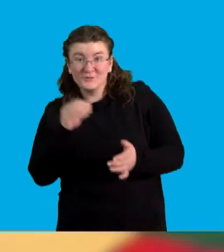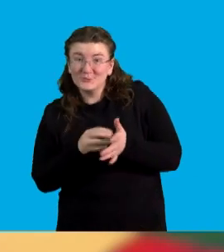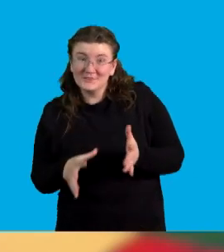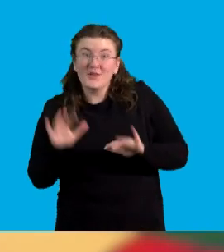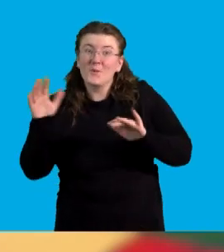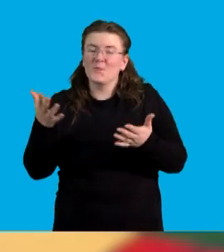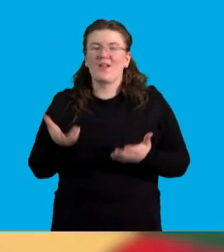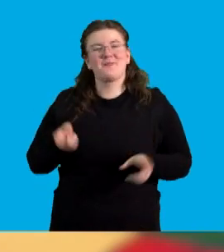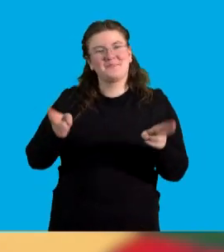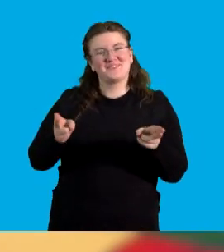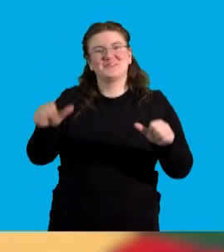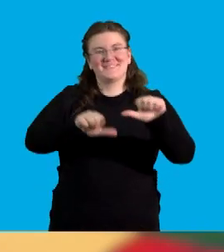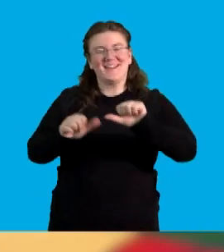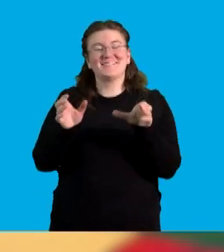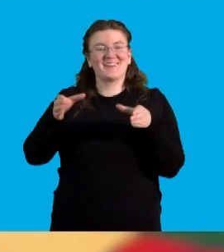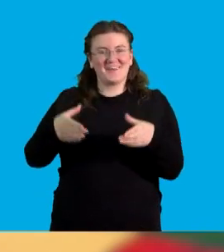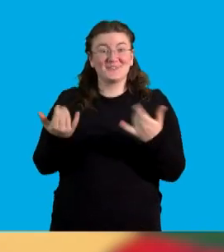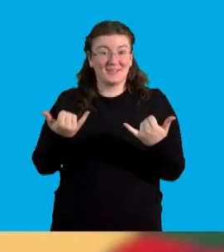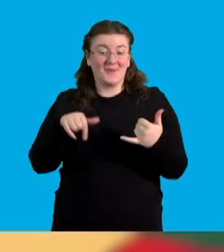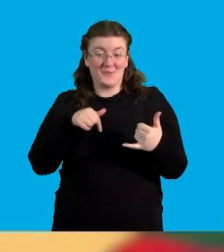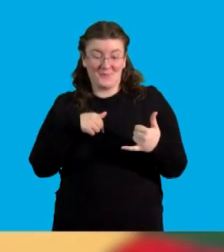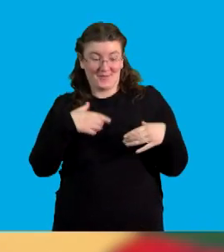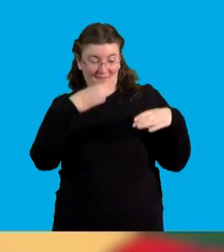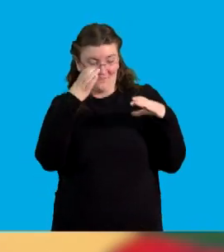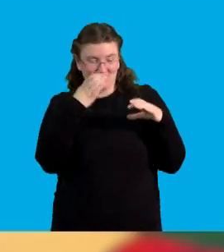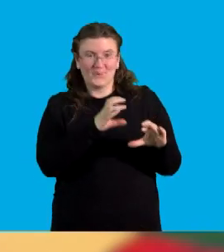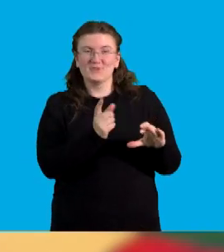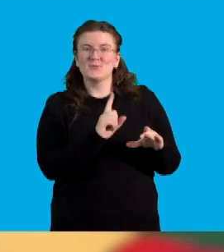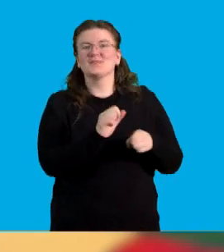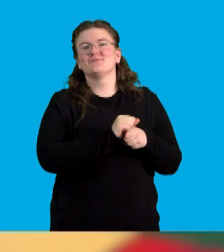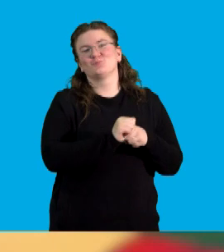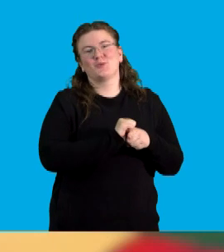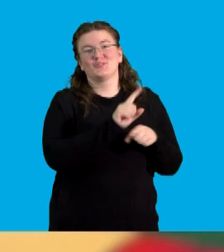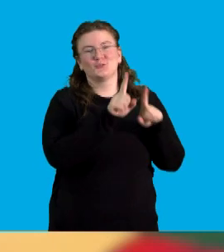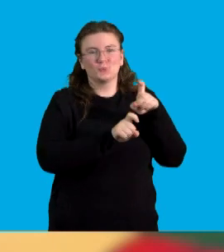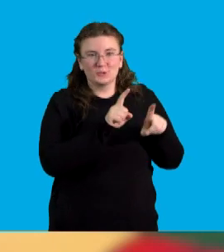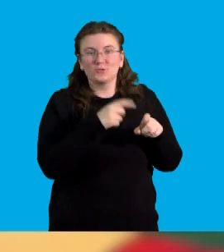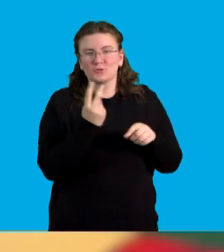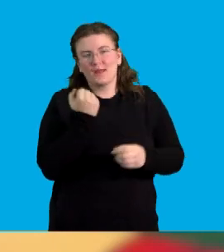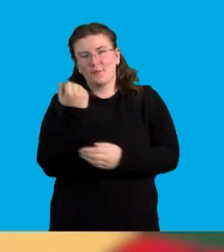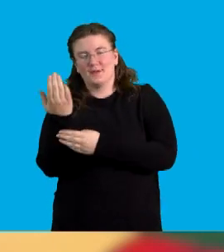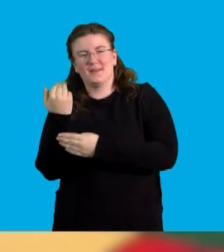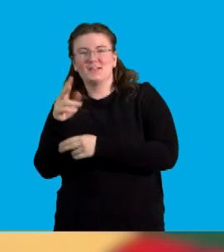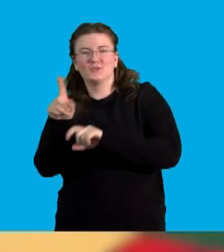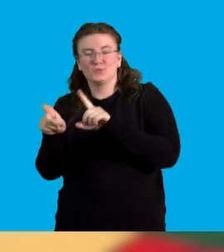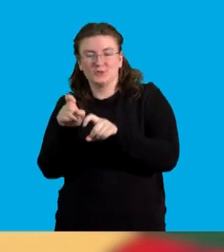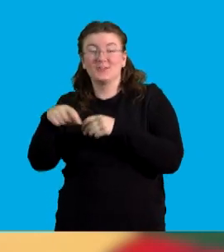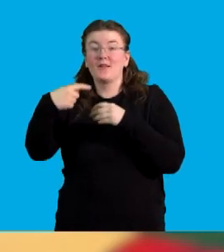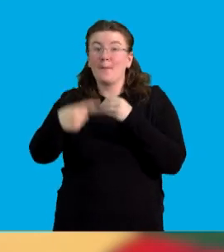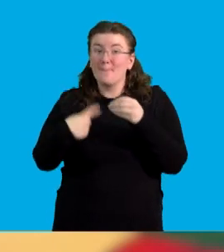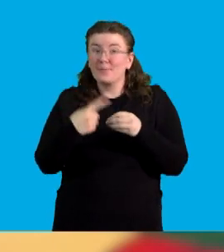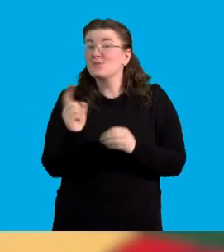Hello learners and welcome to your natural sciences lesson. So today we're going to be dealing with practice questions and application questions that are based